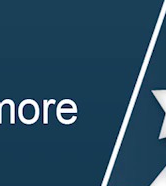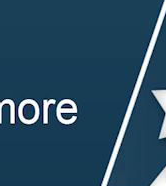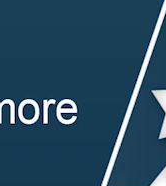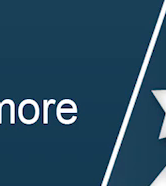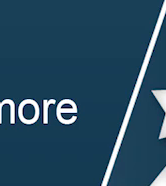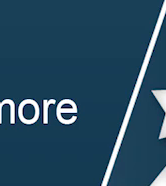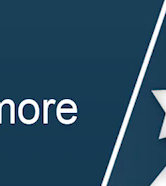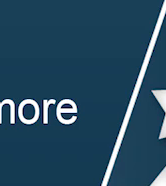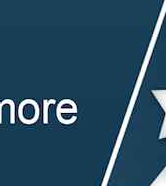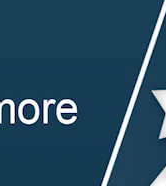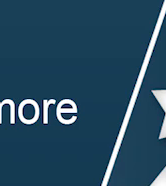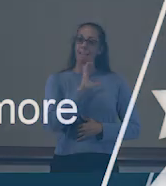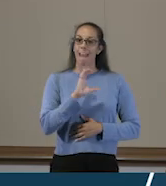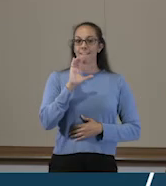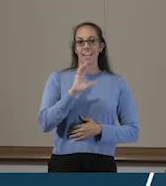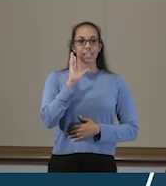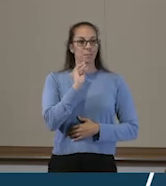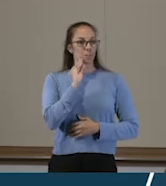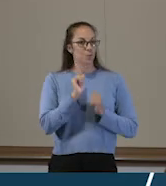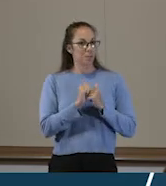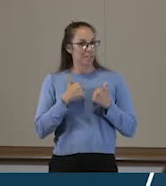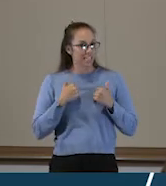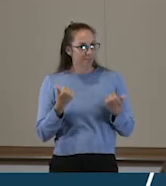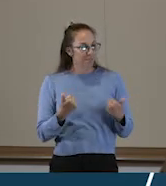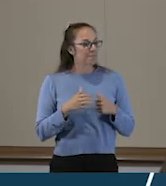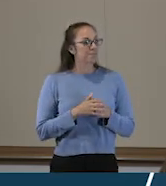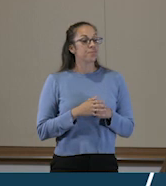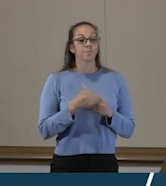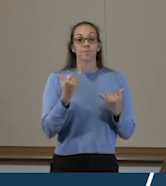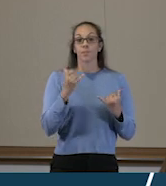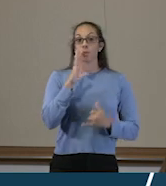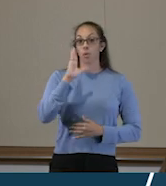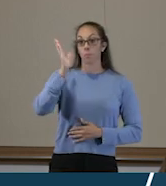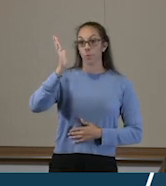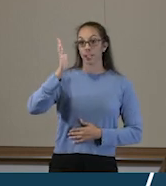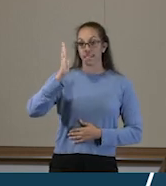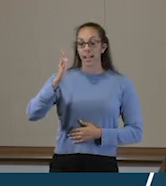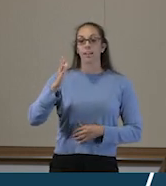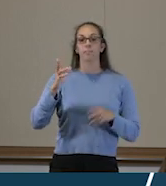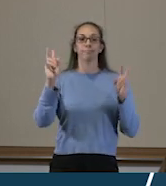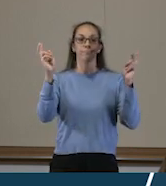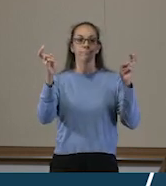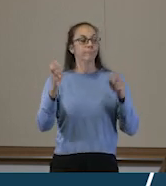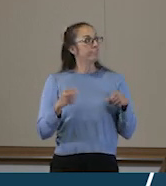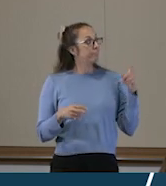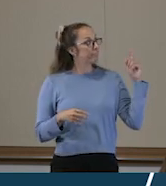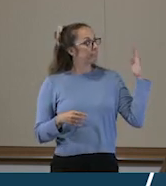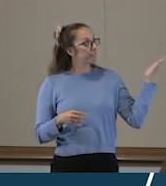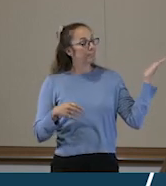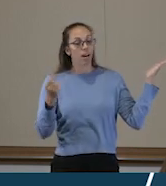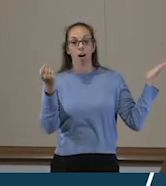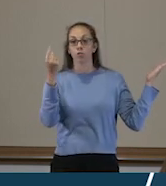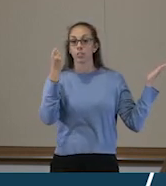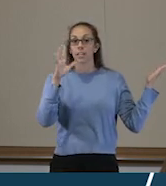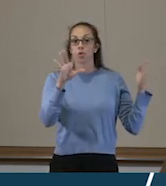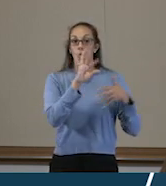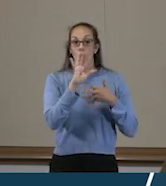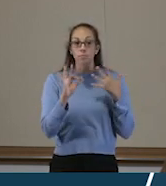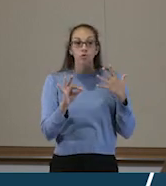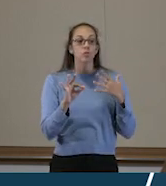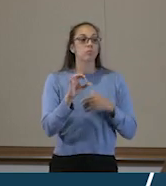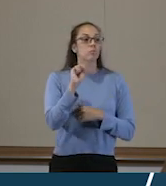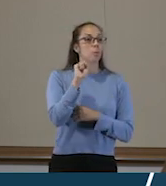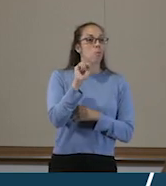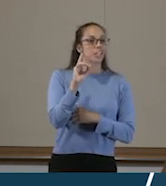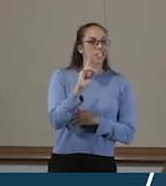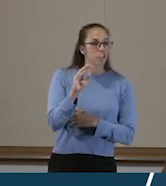cafe experience this way. Today I'm going to be presenting a presentation entitled Understanding Your Options, Supported Decision Making,